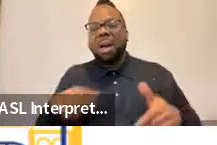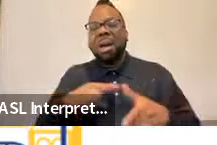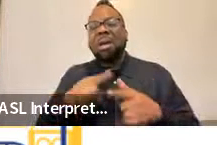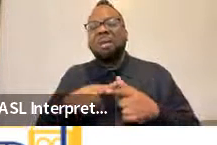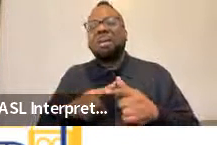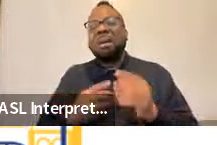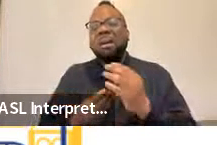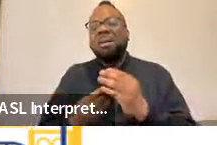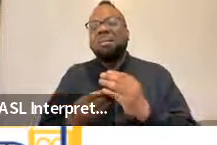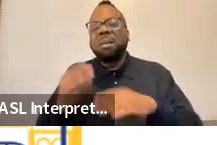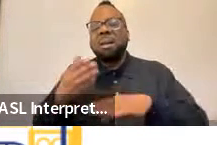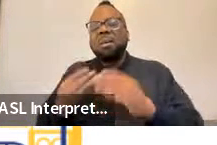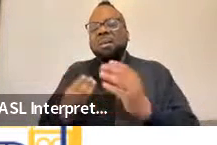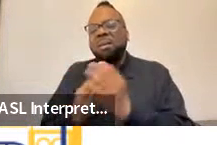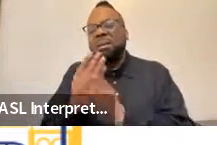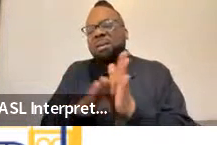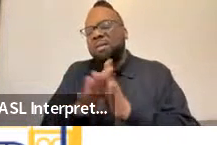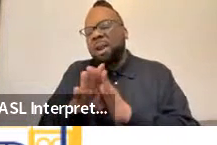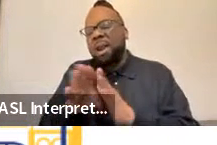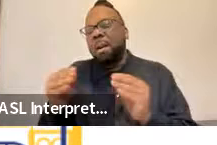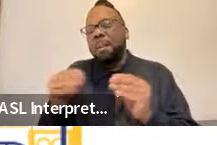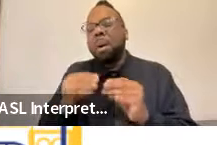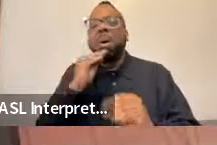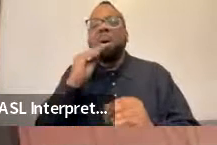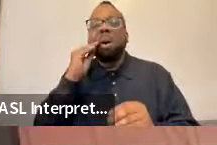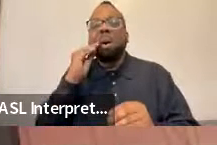in each new building. Next slide.